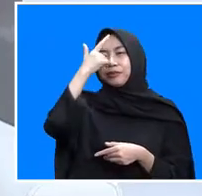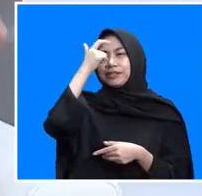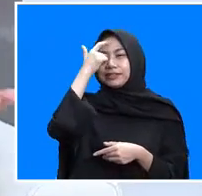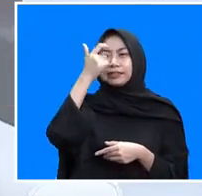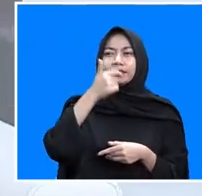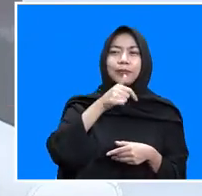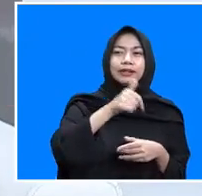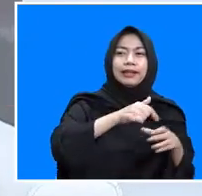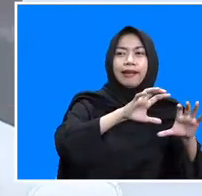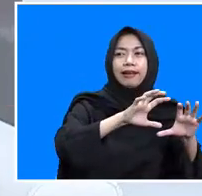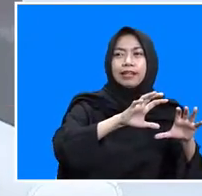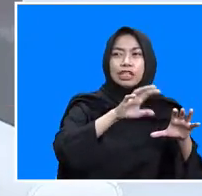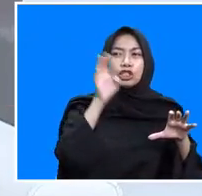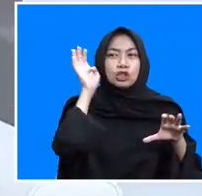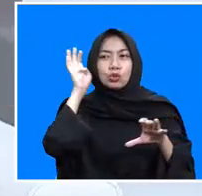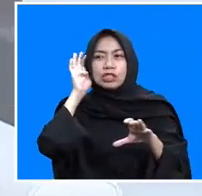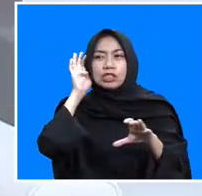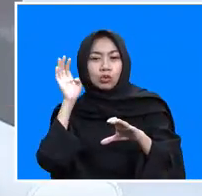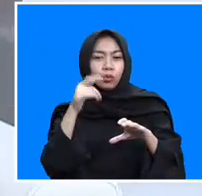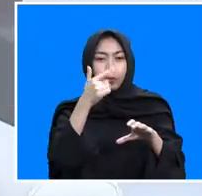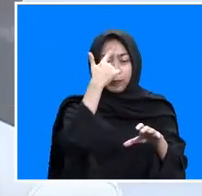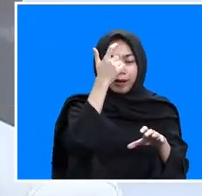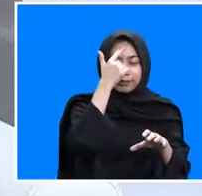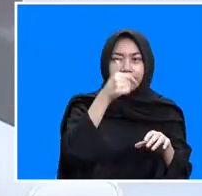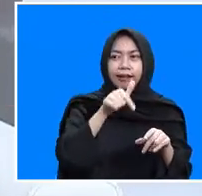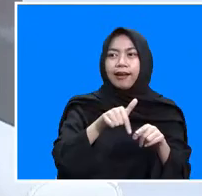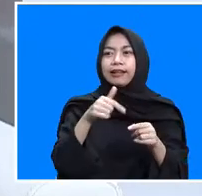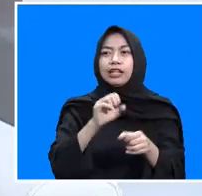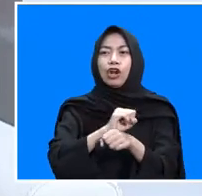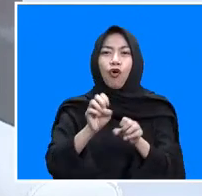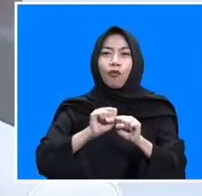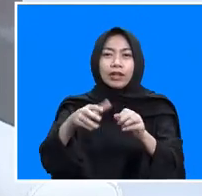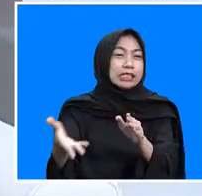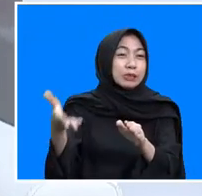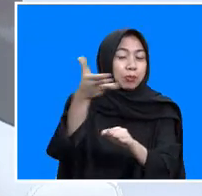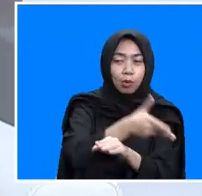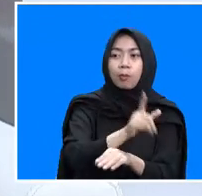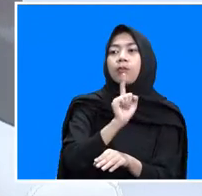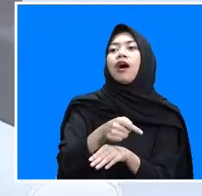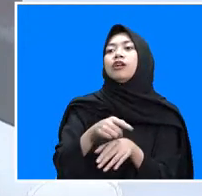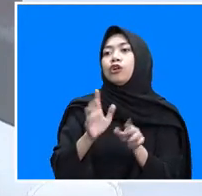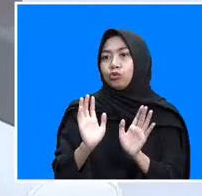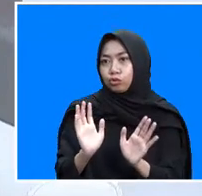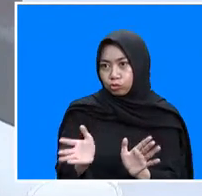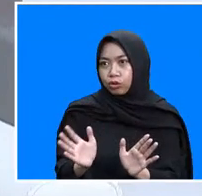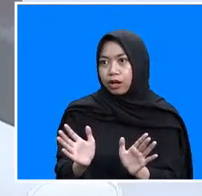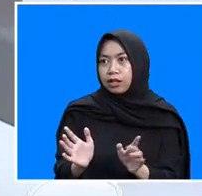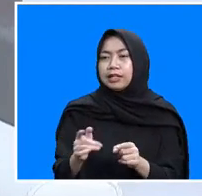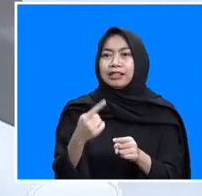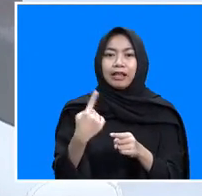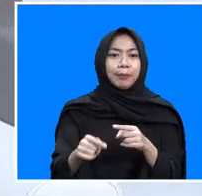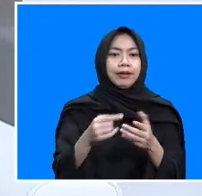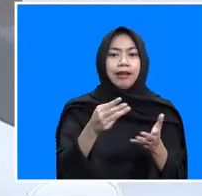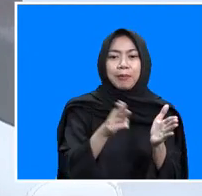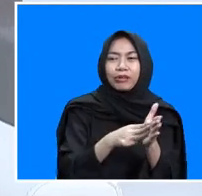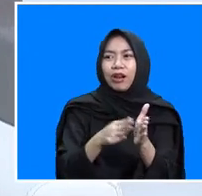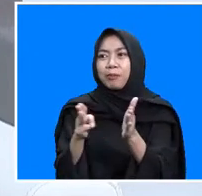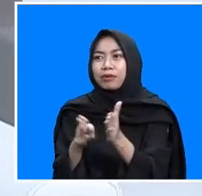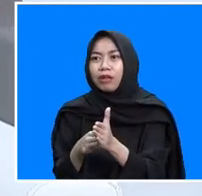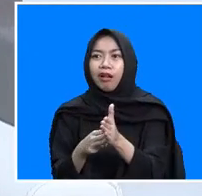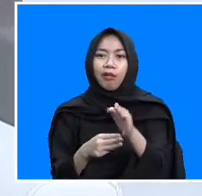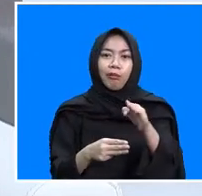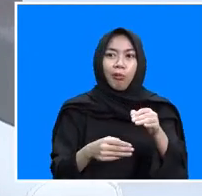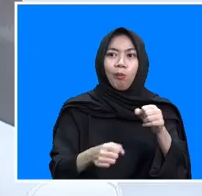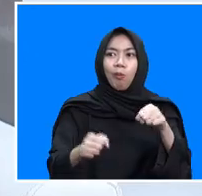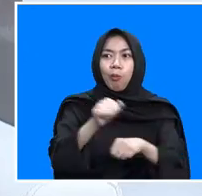think even before the pandemic sort of came to us, we knew that we had quite serious sort of